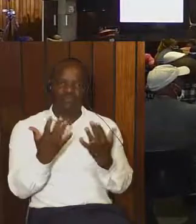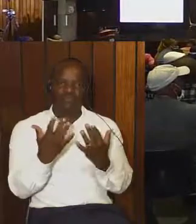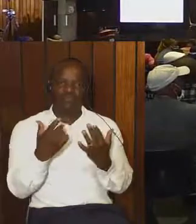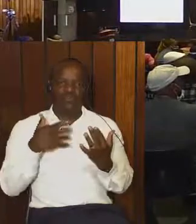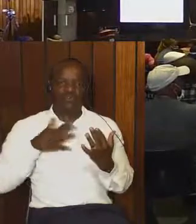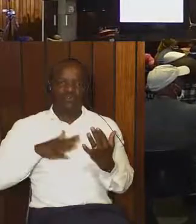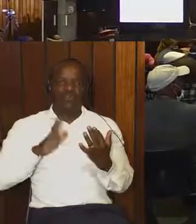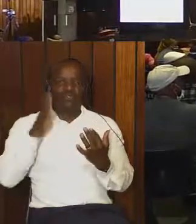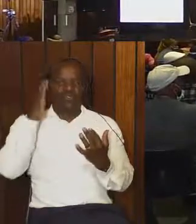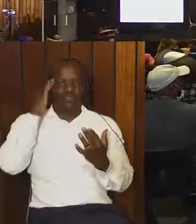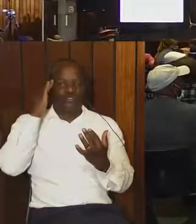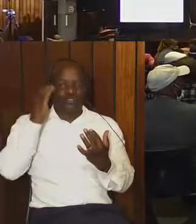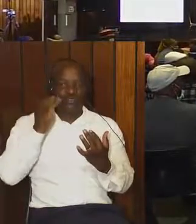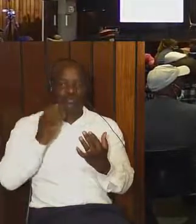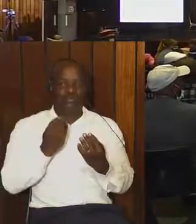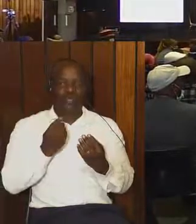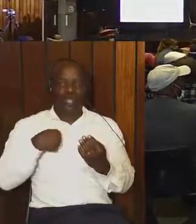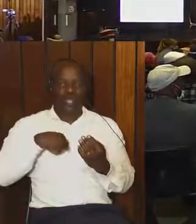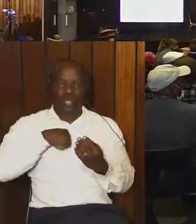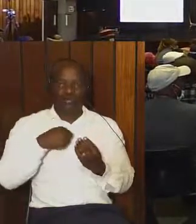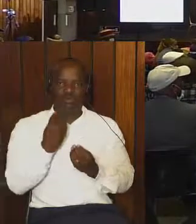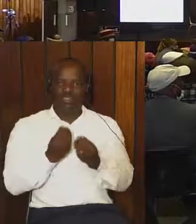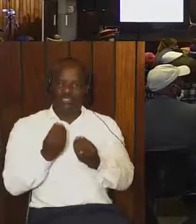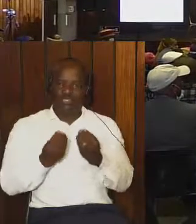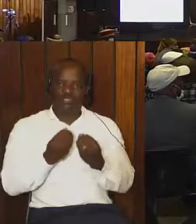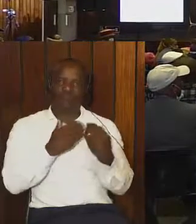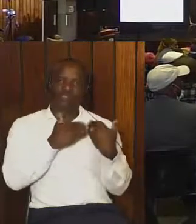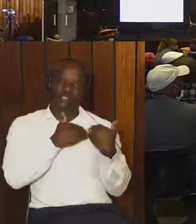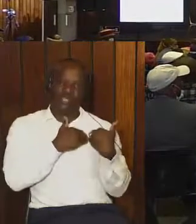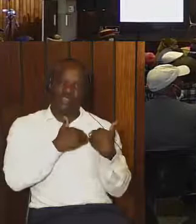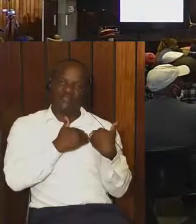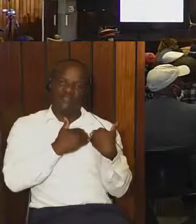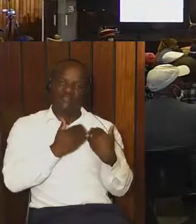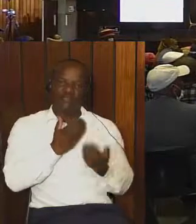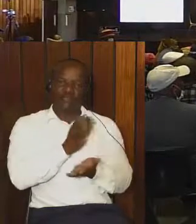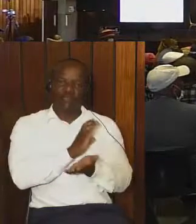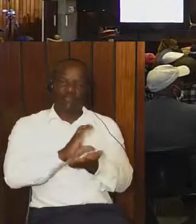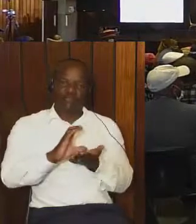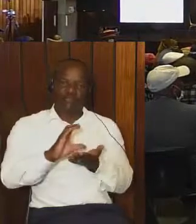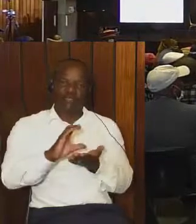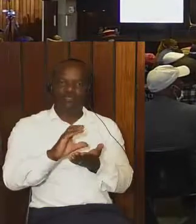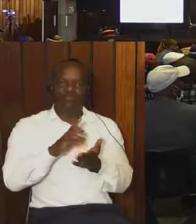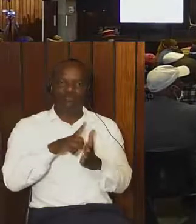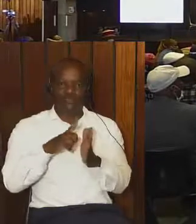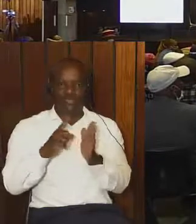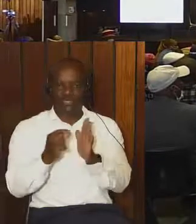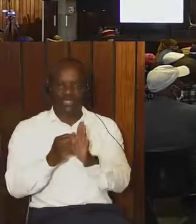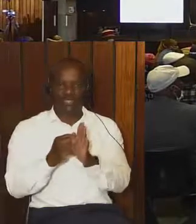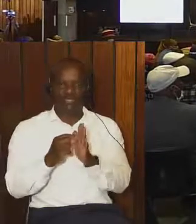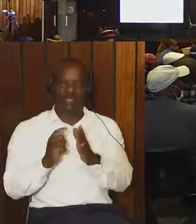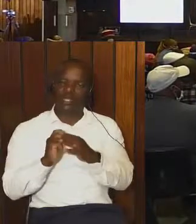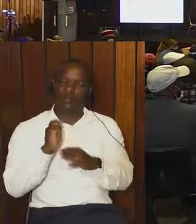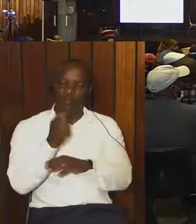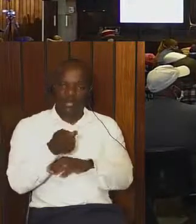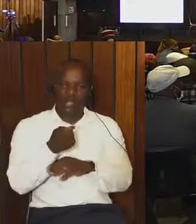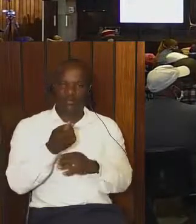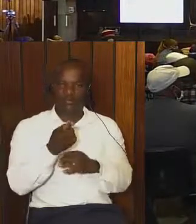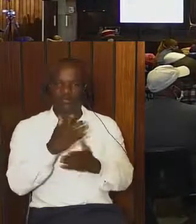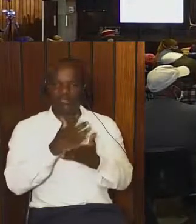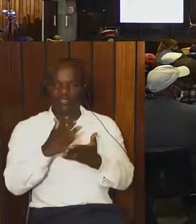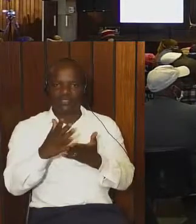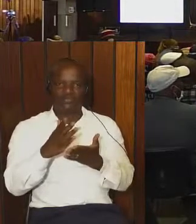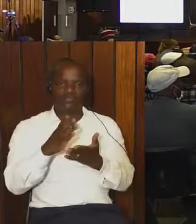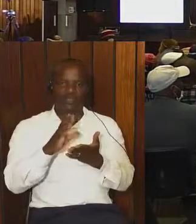bana ba rona ba tlo ba safe a re fita go gae re kra bana ba le safe. Contractor o re file data gore ka tsatsile so ke tlo patela di subcontractor tsa lona ke